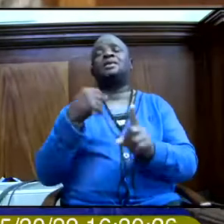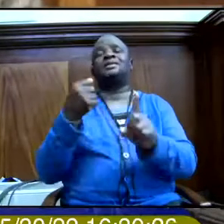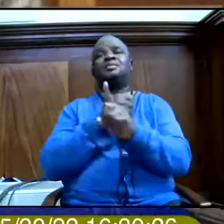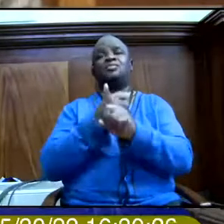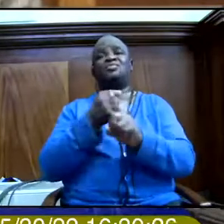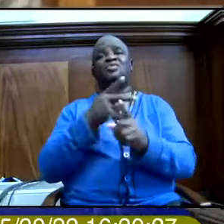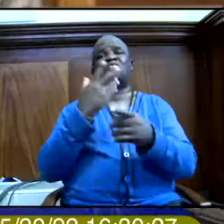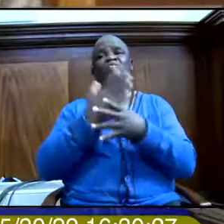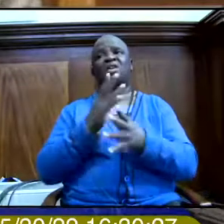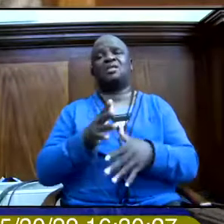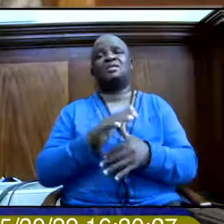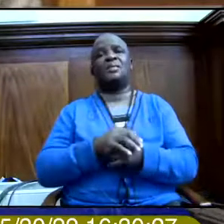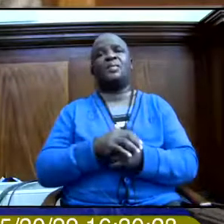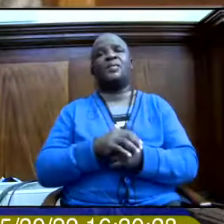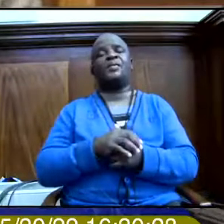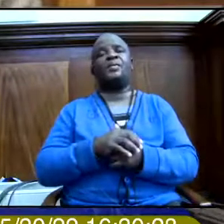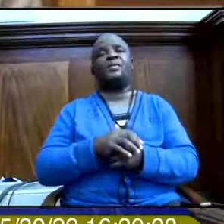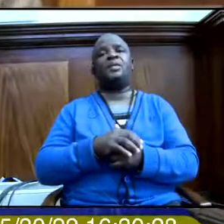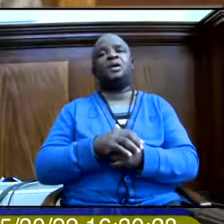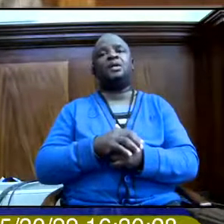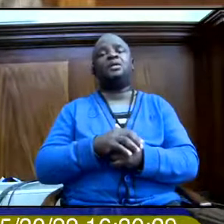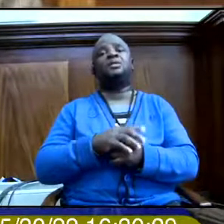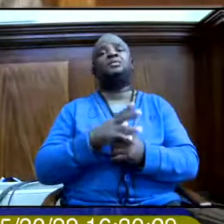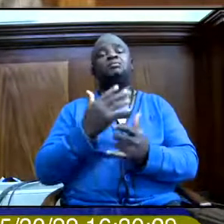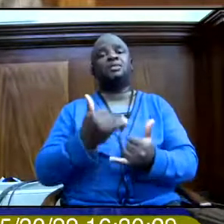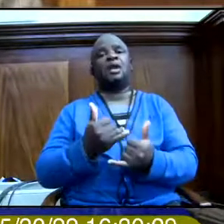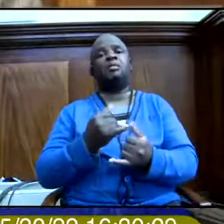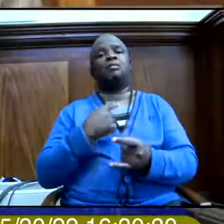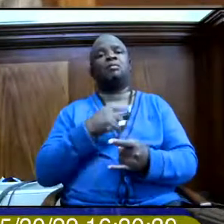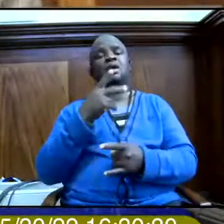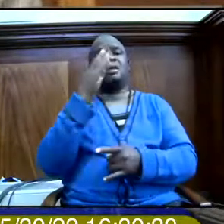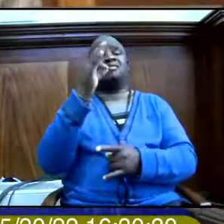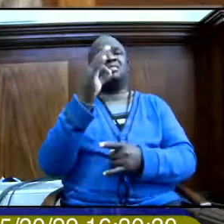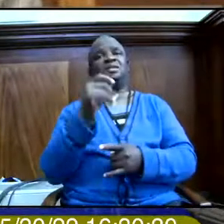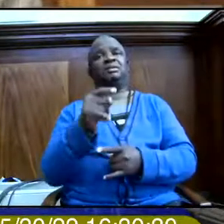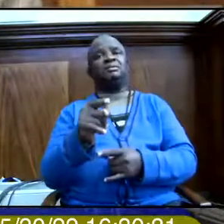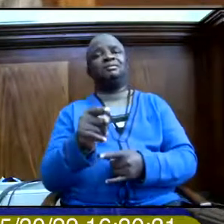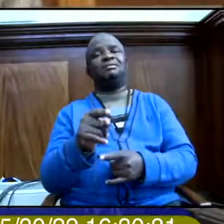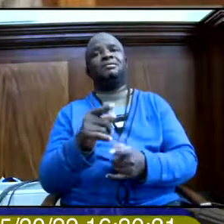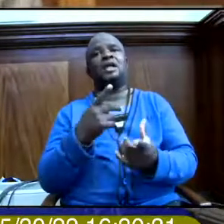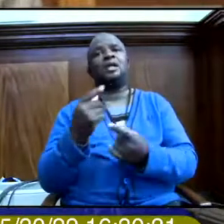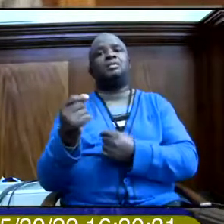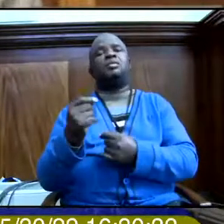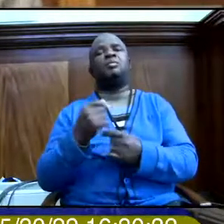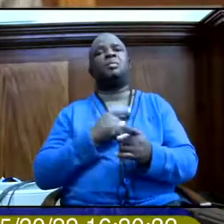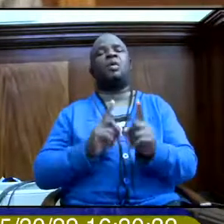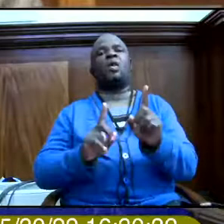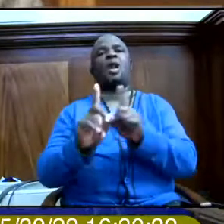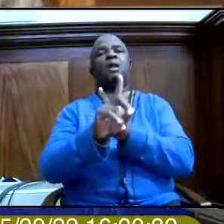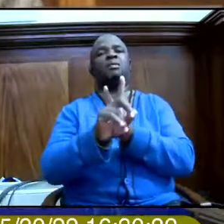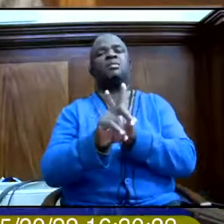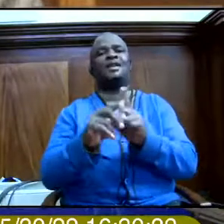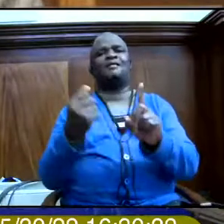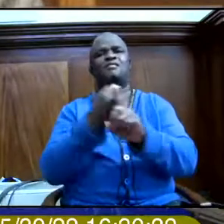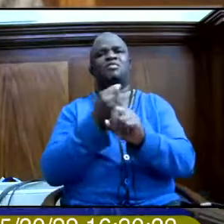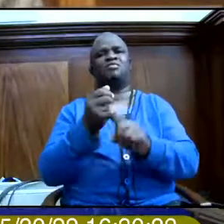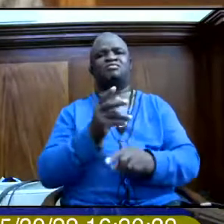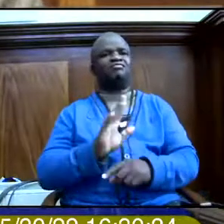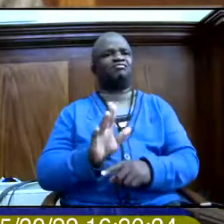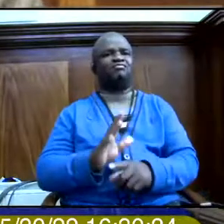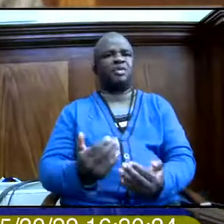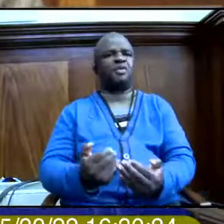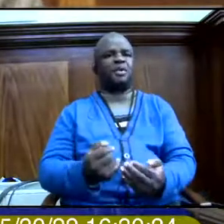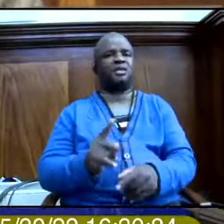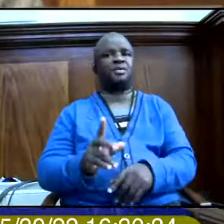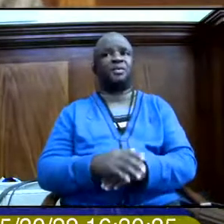of workers madam speaker we don't expect the government to be in the forefront of exploiting workers